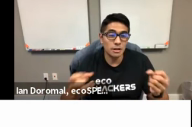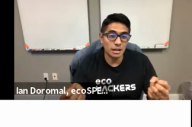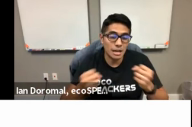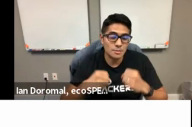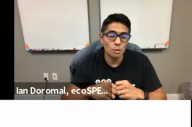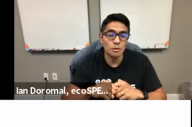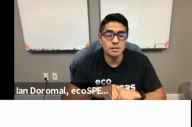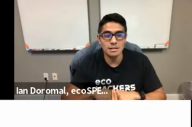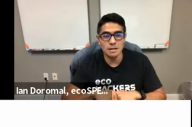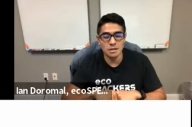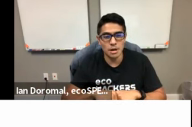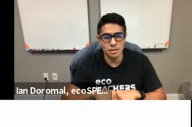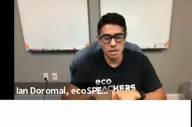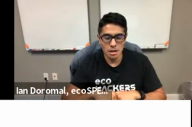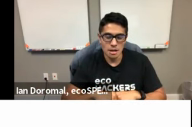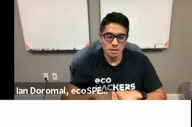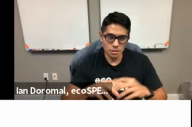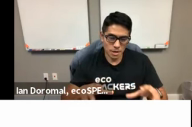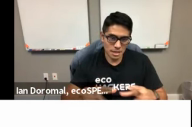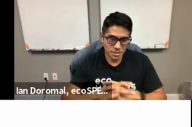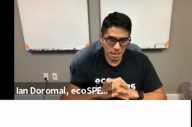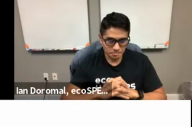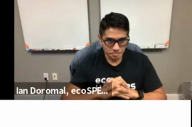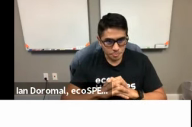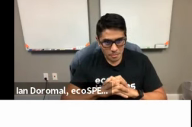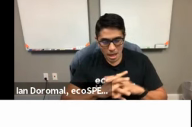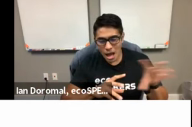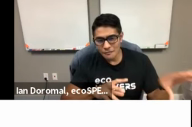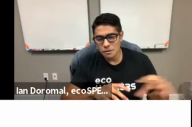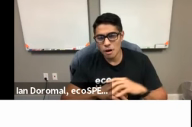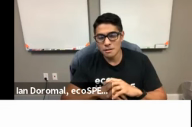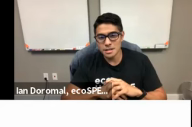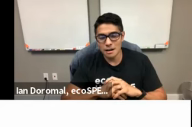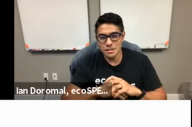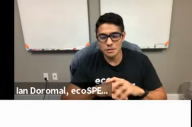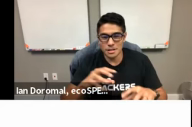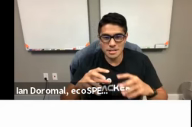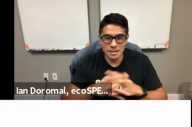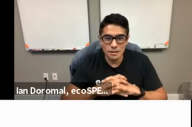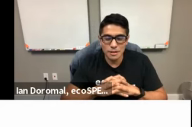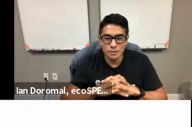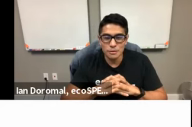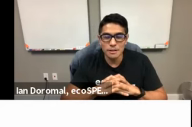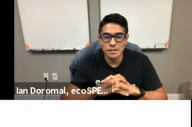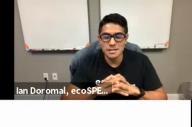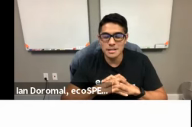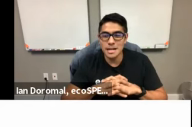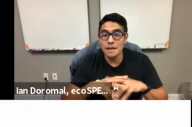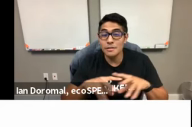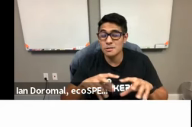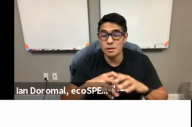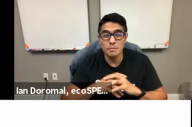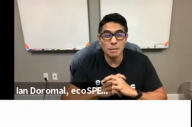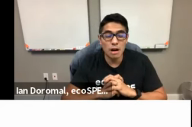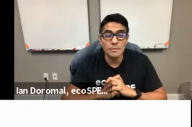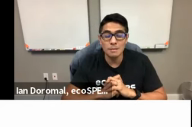the sediment layer and have to absorb those toxins like a sponge. So in 2017, after the Rollins College students, you know, did their due diligence and said, hey,